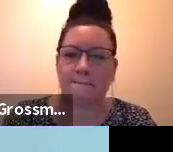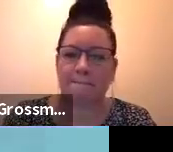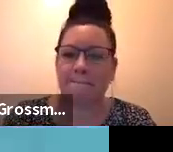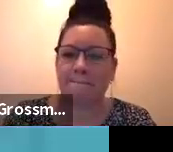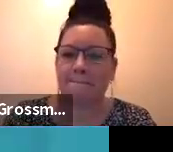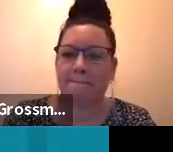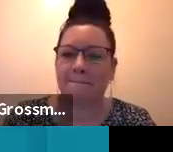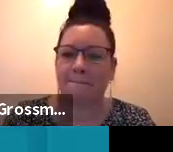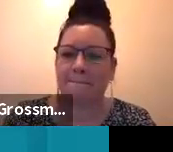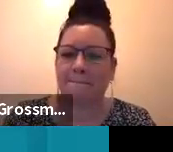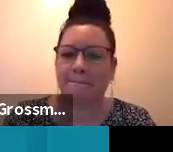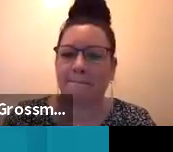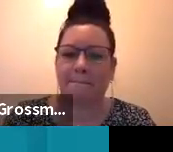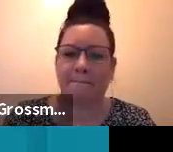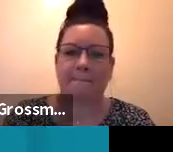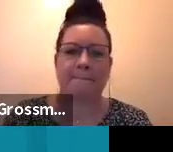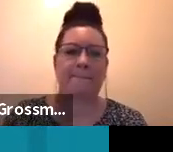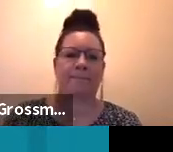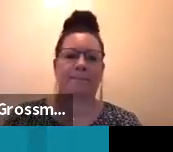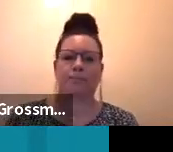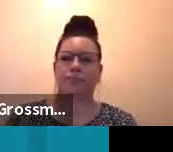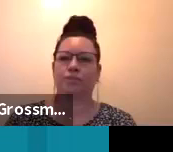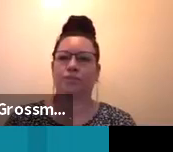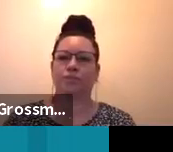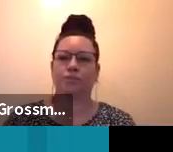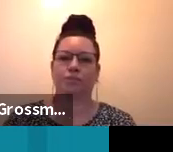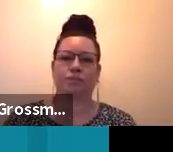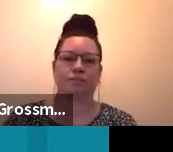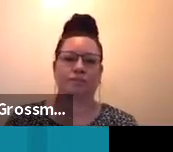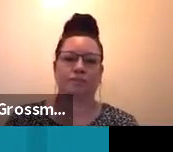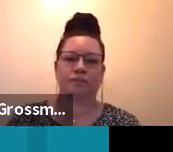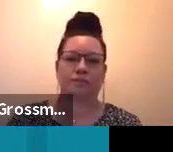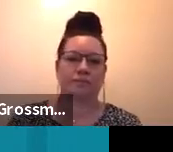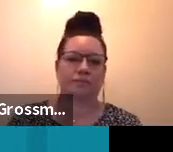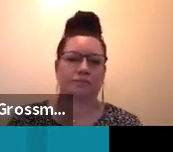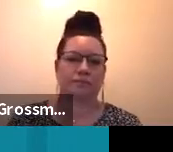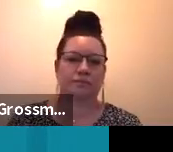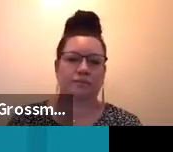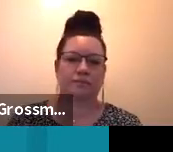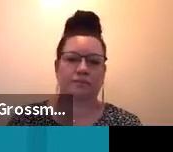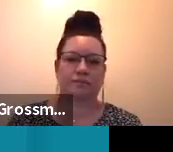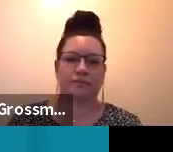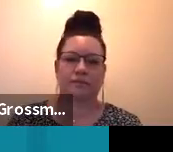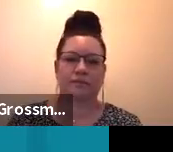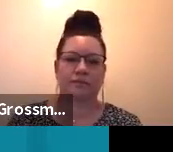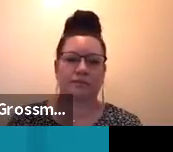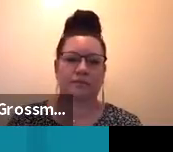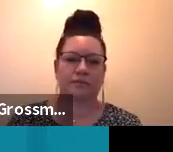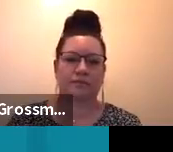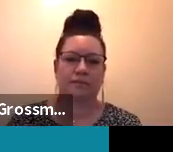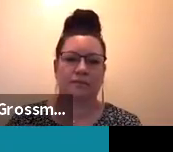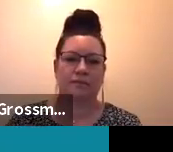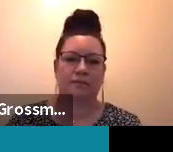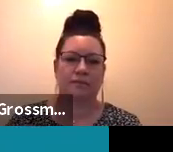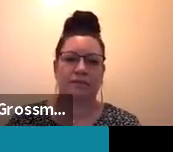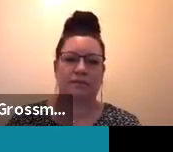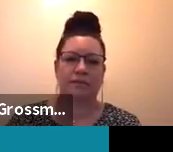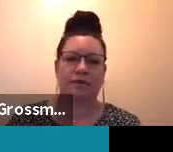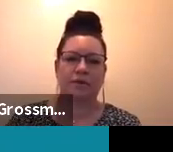So imagine that you're sitting in front of a sushi train at one of those Japanese restaurants, and there are all